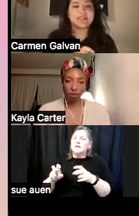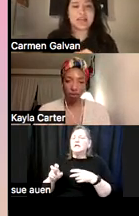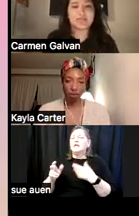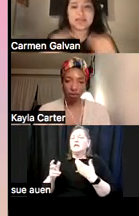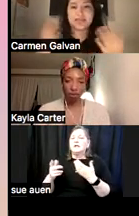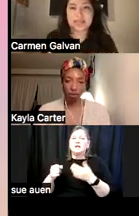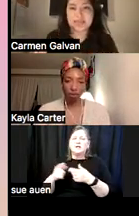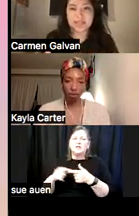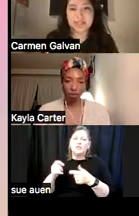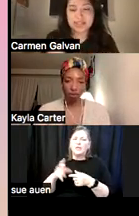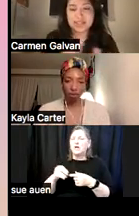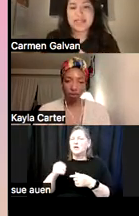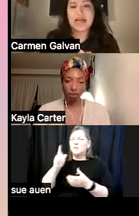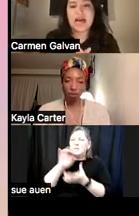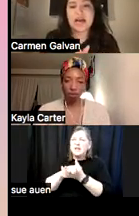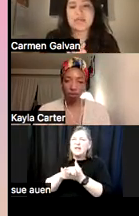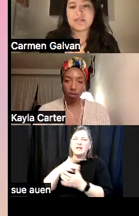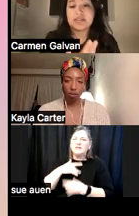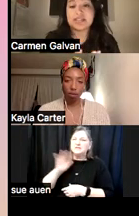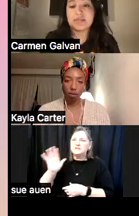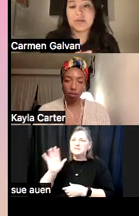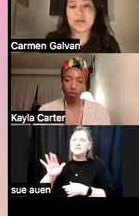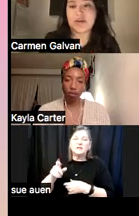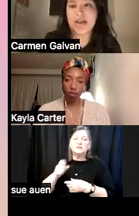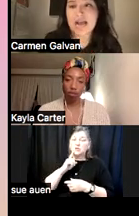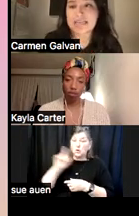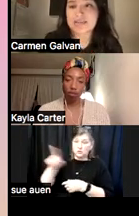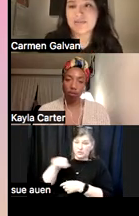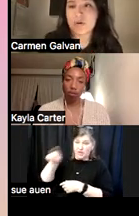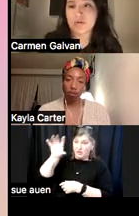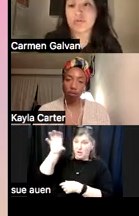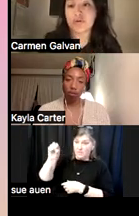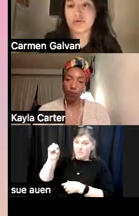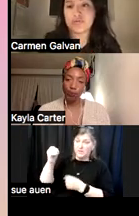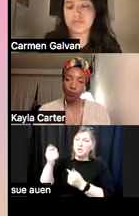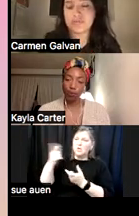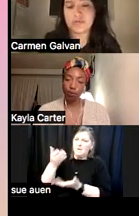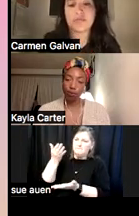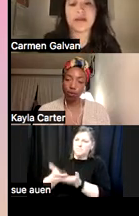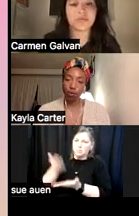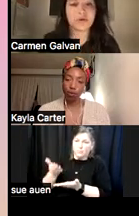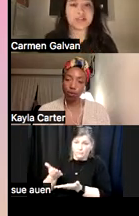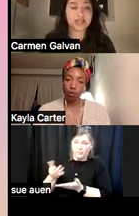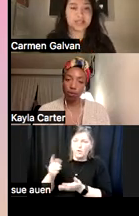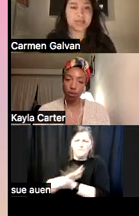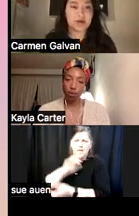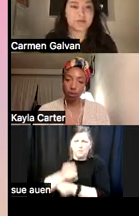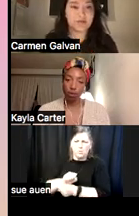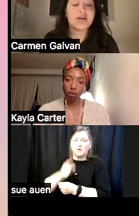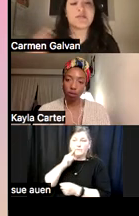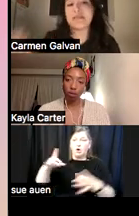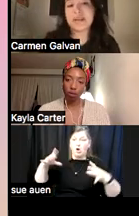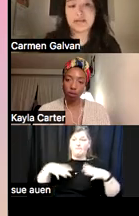So analyze the underlying beliefs, as I mentioned. So does the employer ask for proof or paperwork to get time